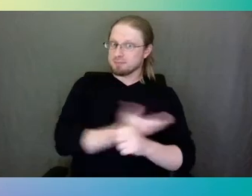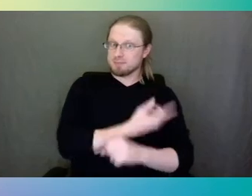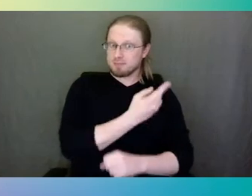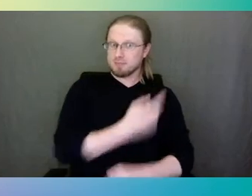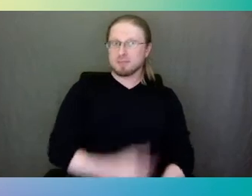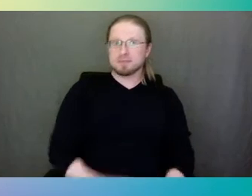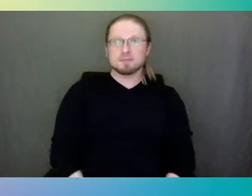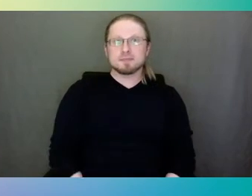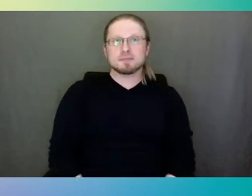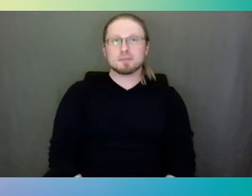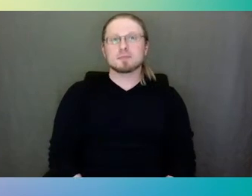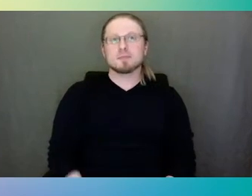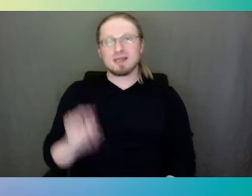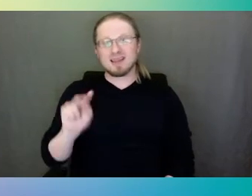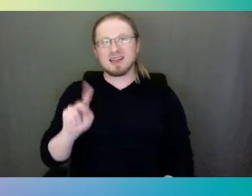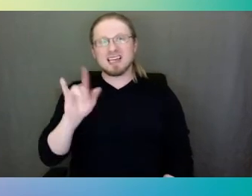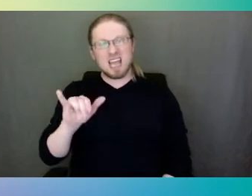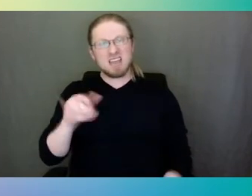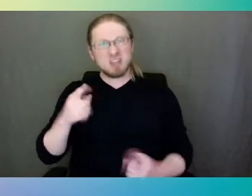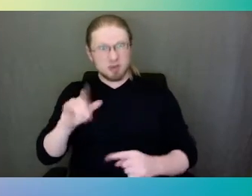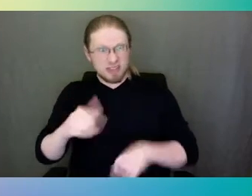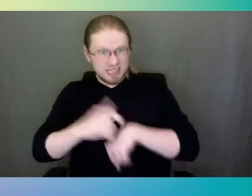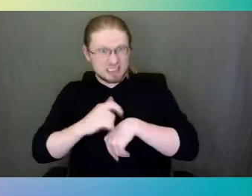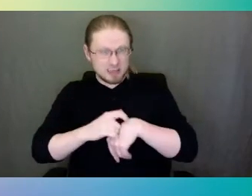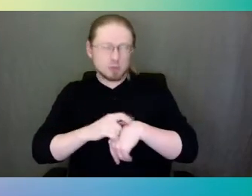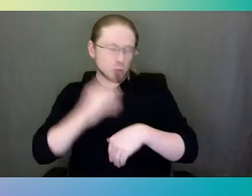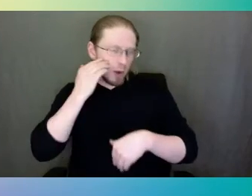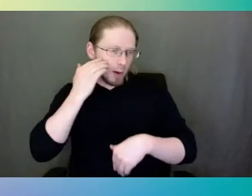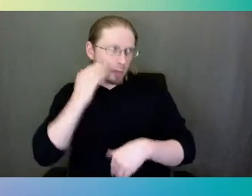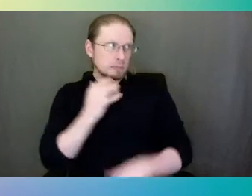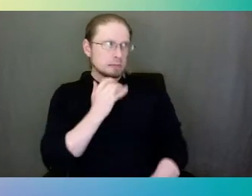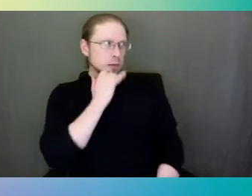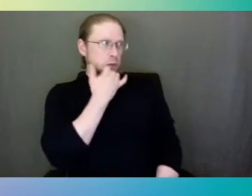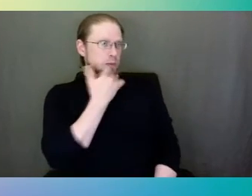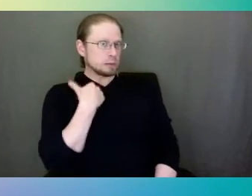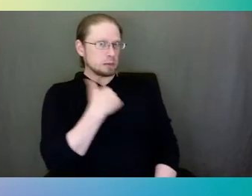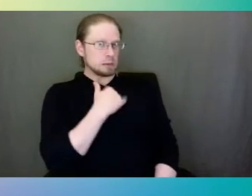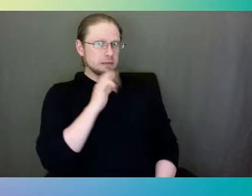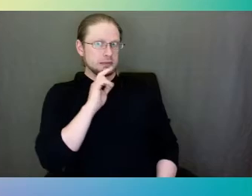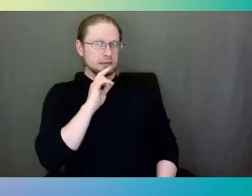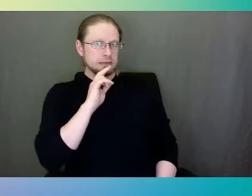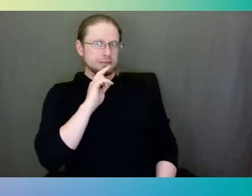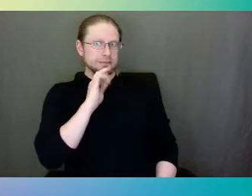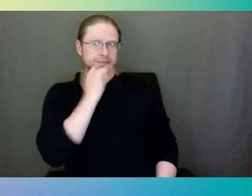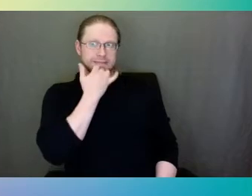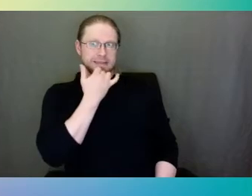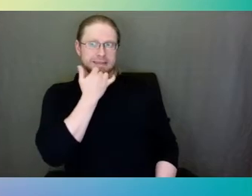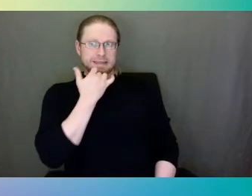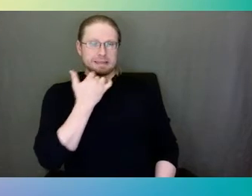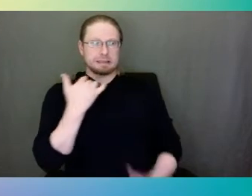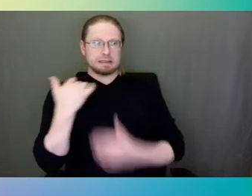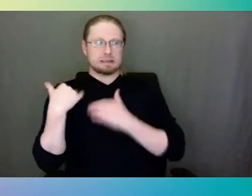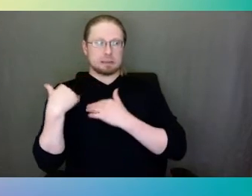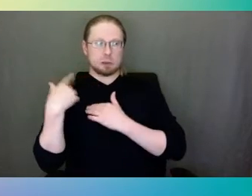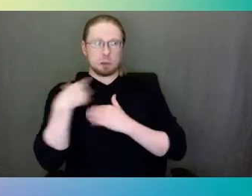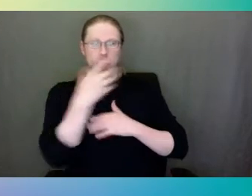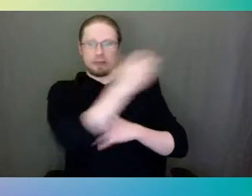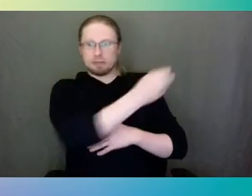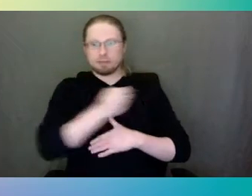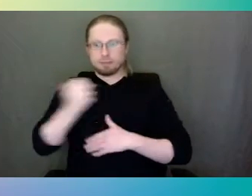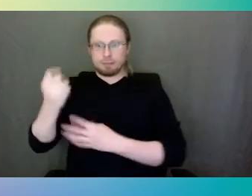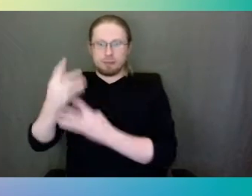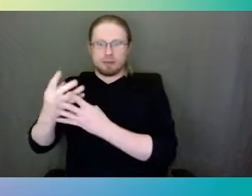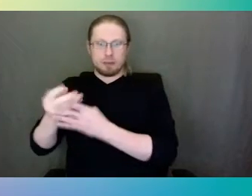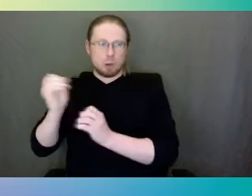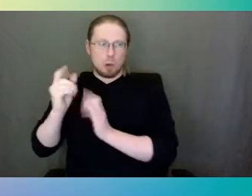the Navy at the time was very aware that, oops, we screwed up. We put these people in prison and there was no law against it. So